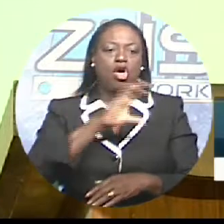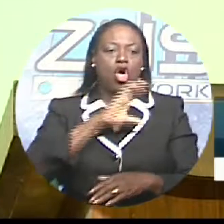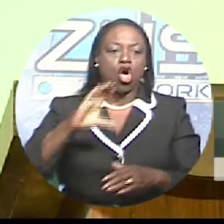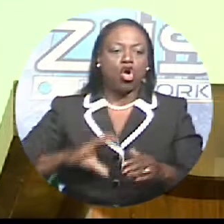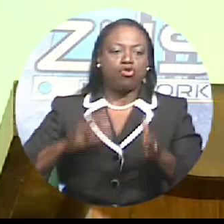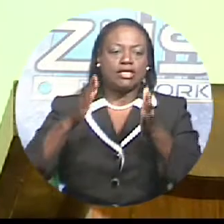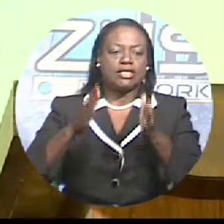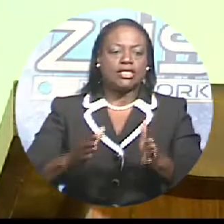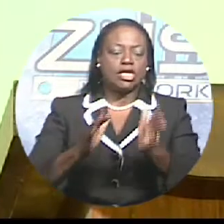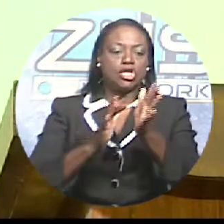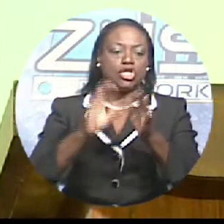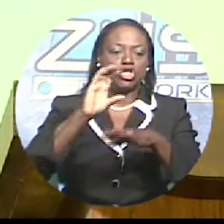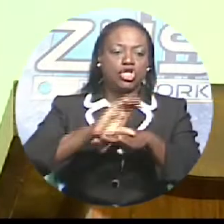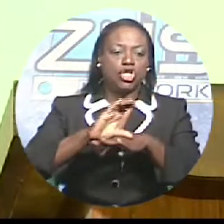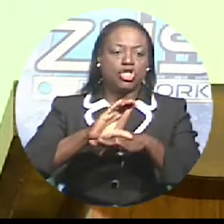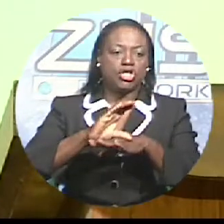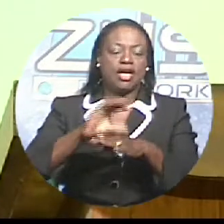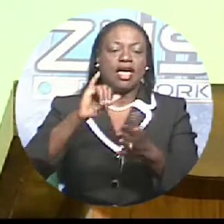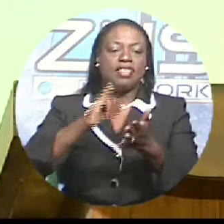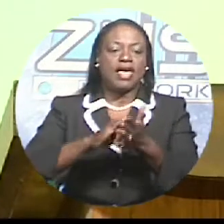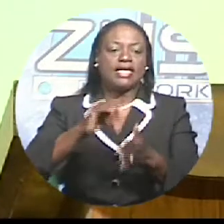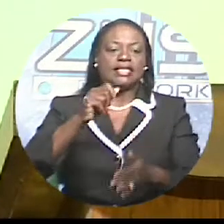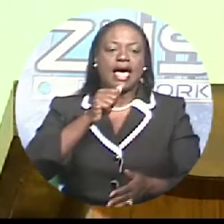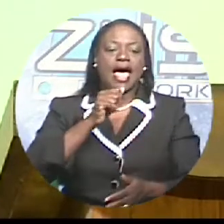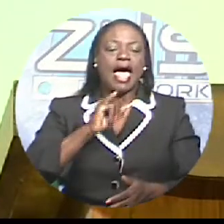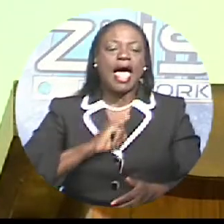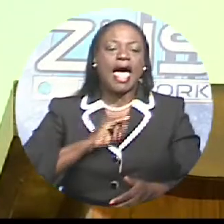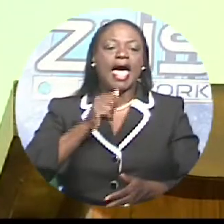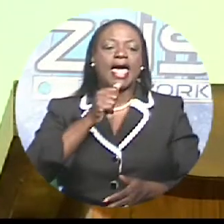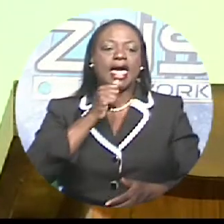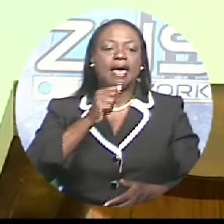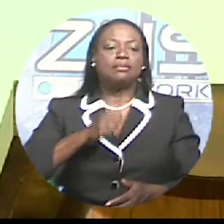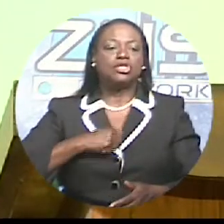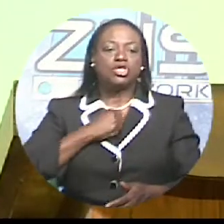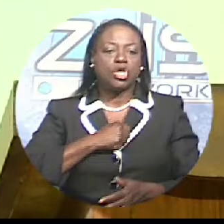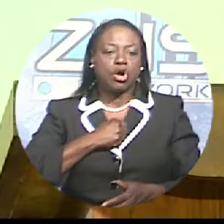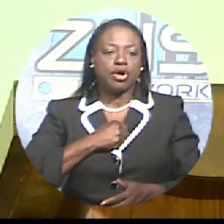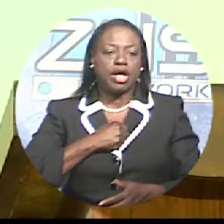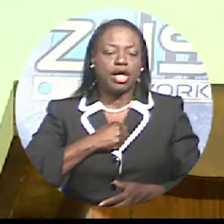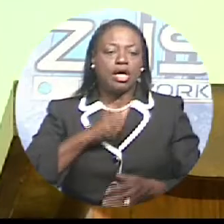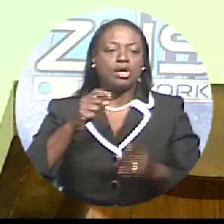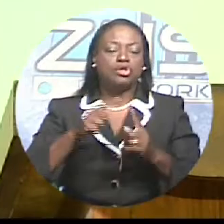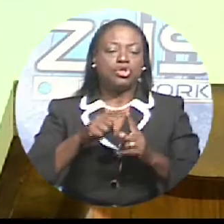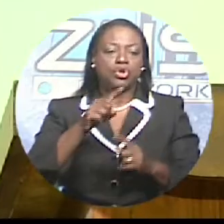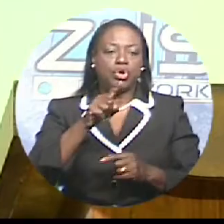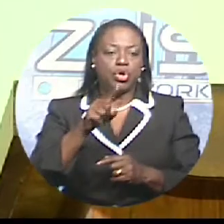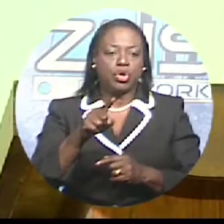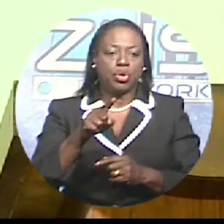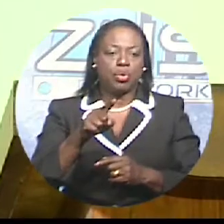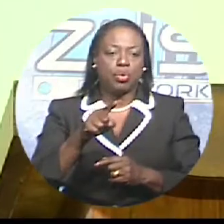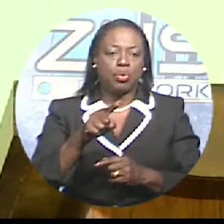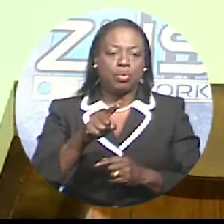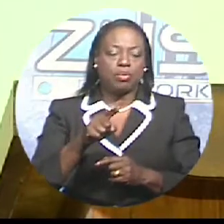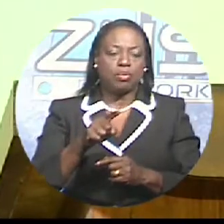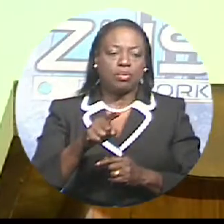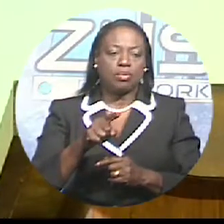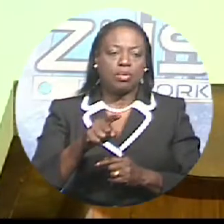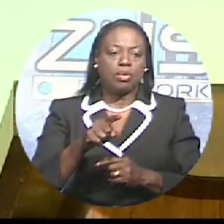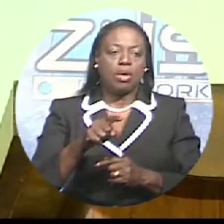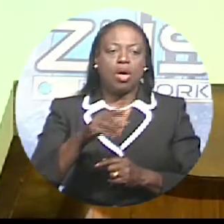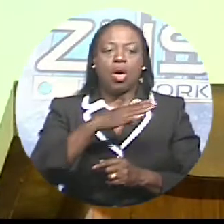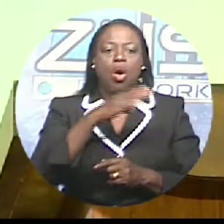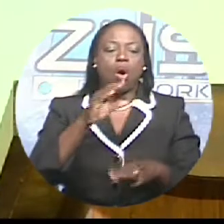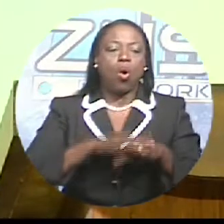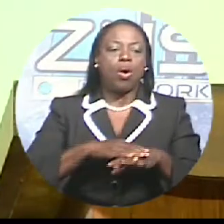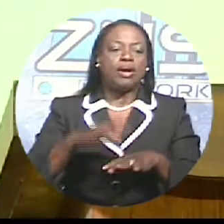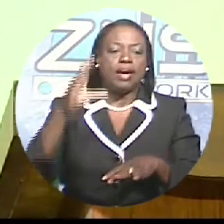Church, that I apologize to you for my pastoral misjudgment, which